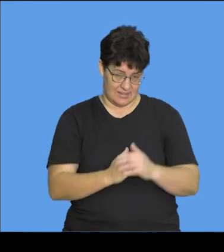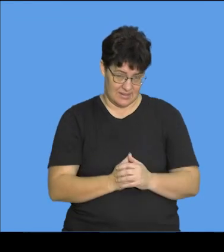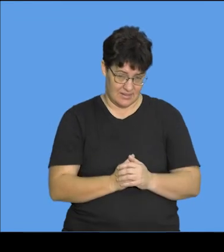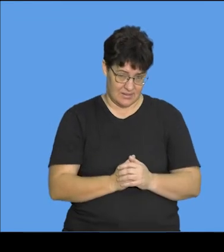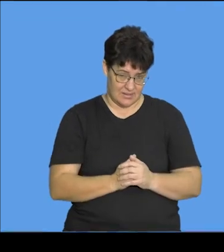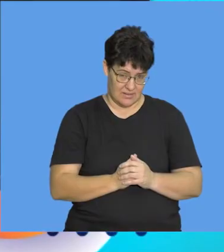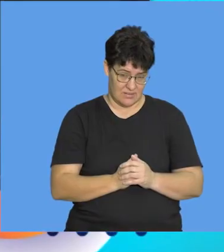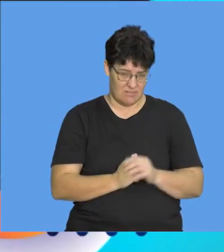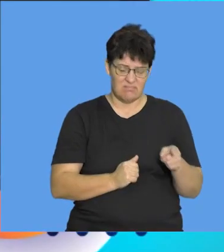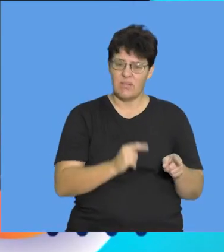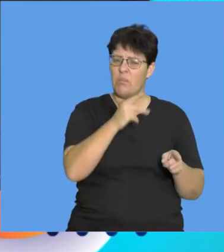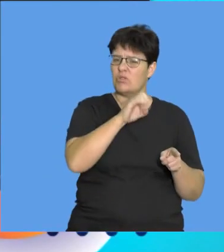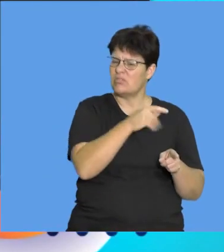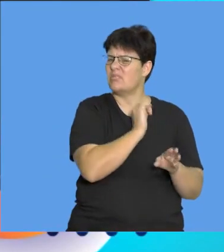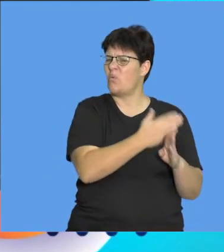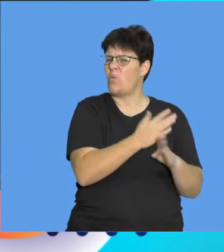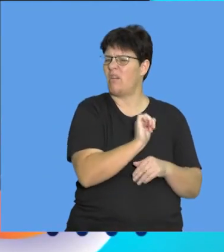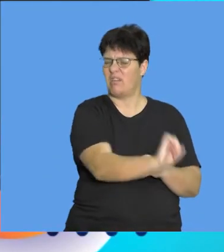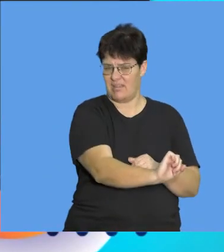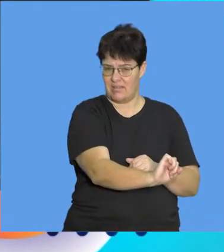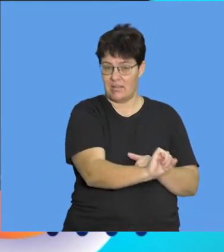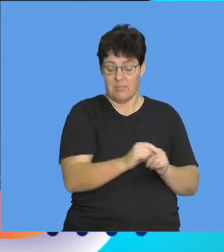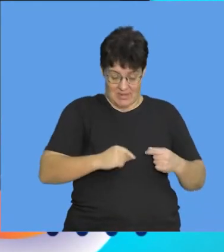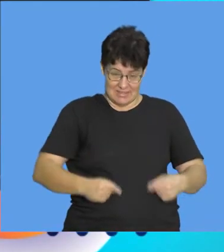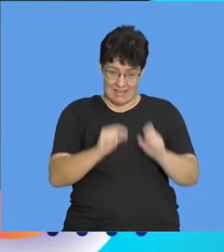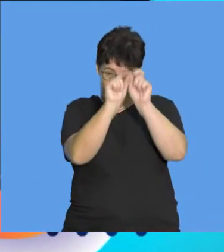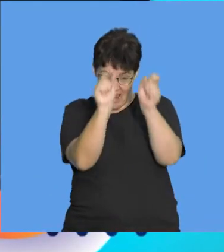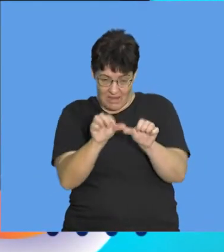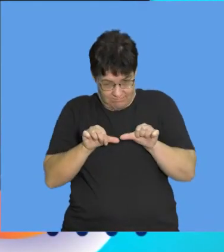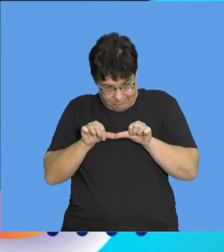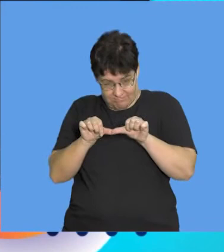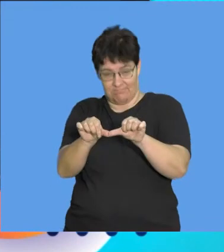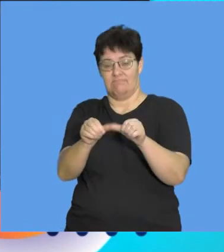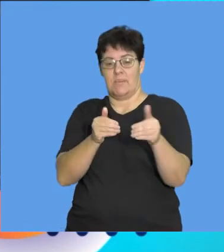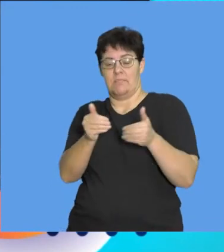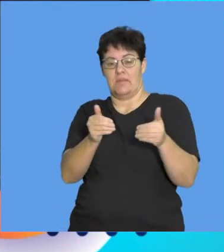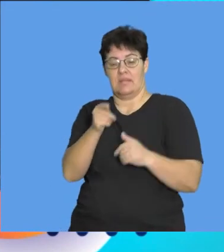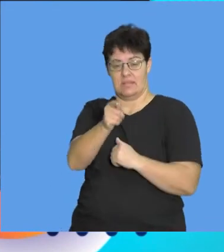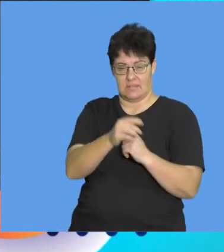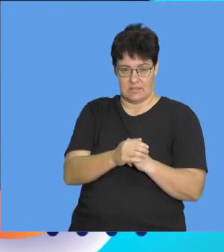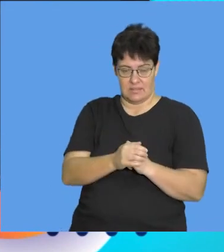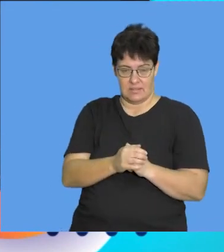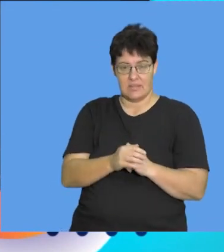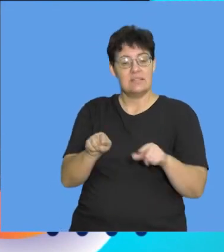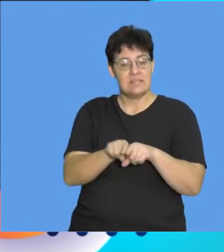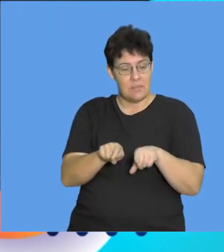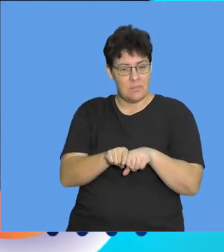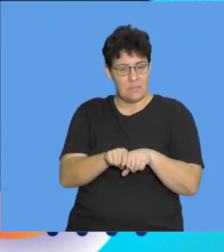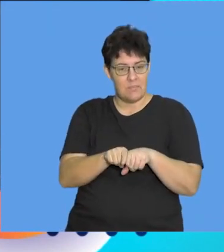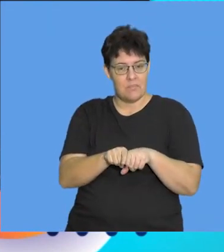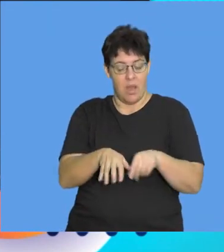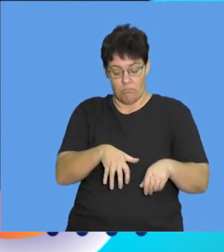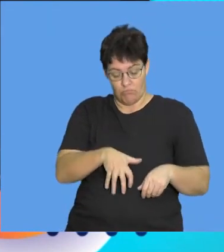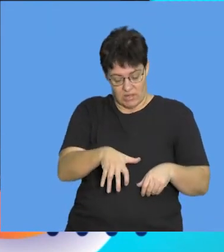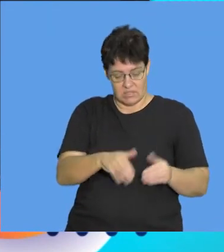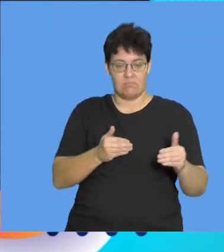of progesterone. Progesterone maintains the lining of the endometrium as well as maintains the process of pregnancy. So